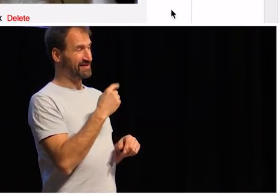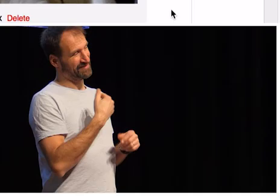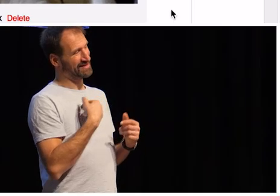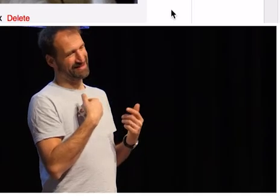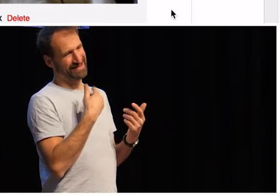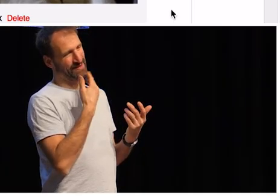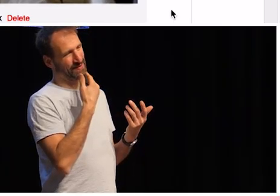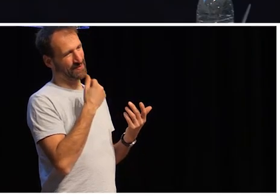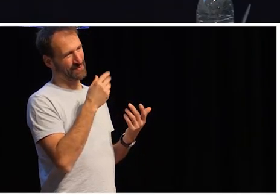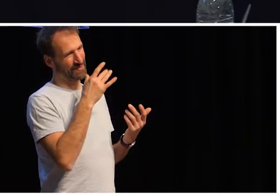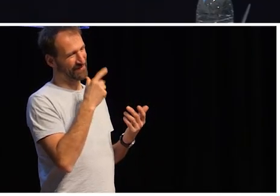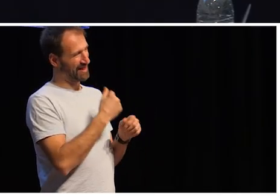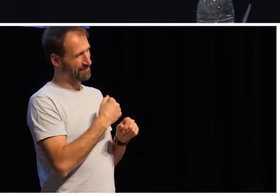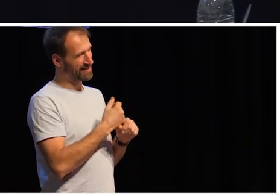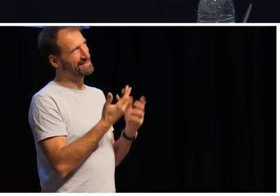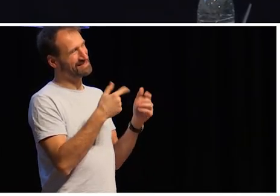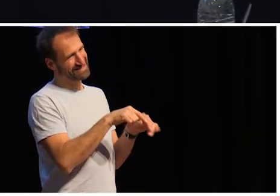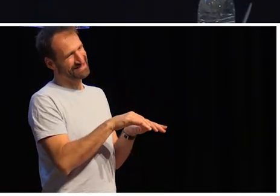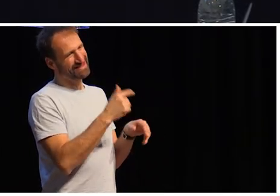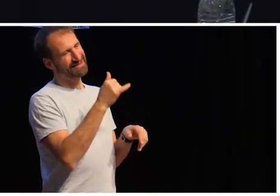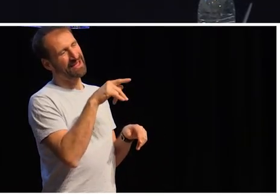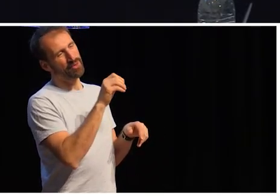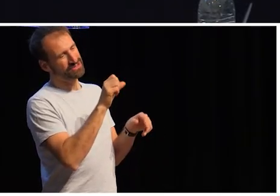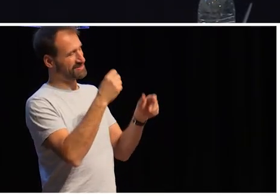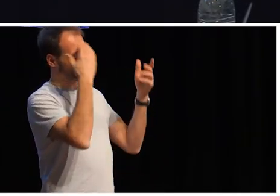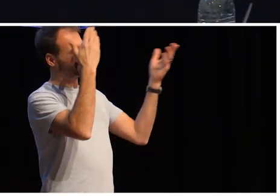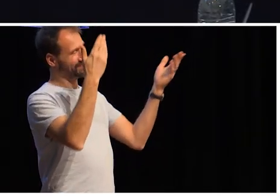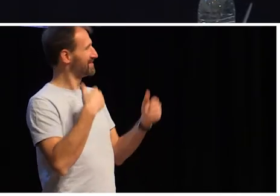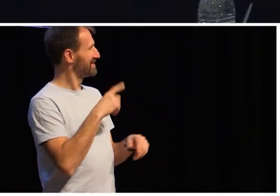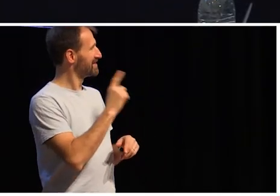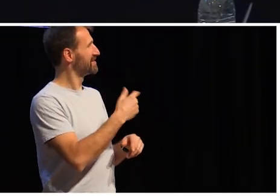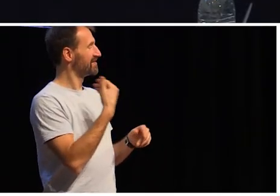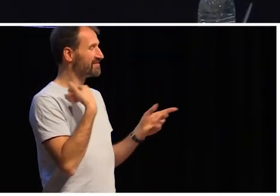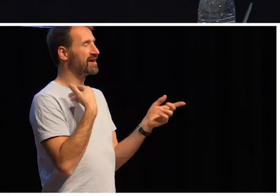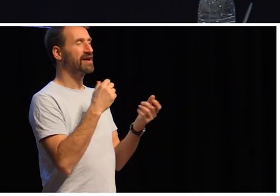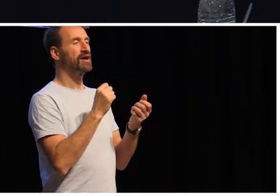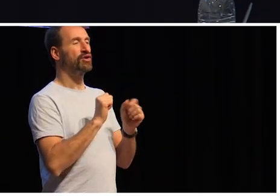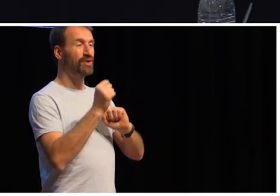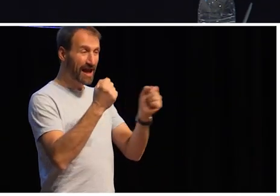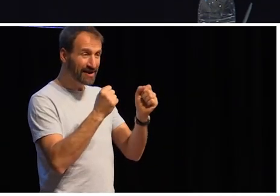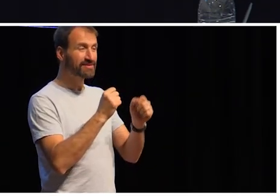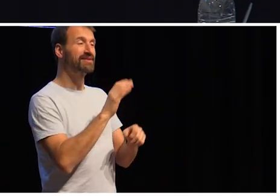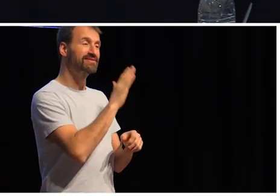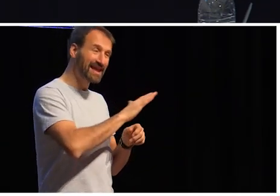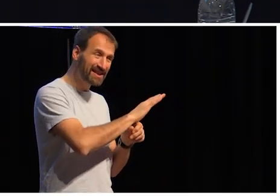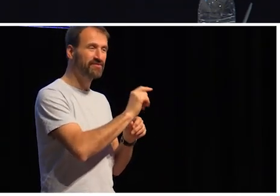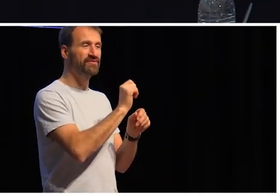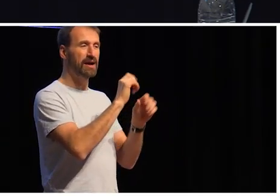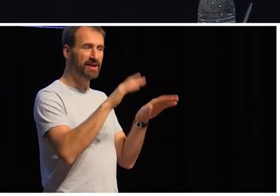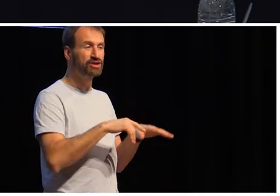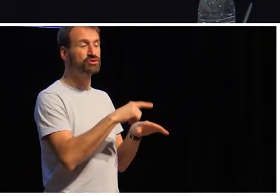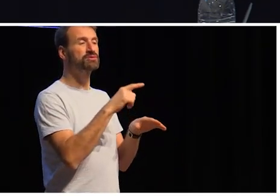little have made any mistakes and typos I would also have a react native application running an iPhone simulator